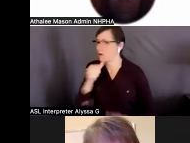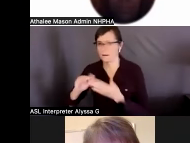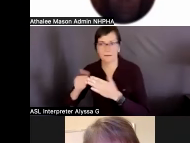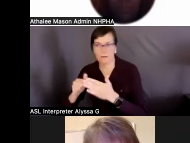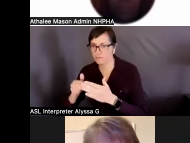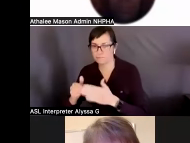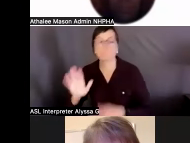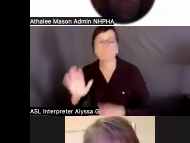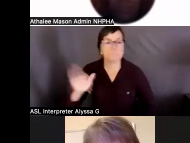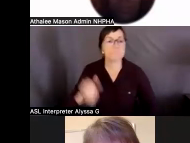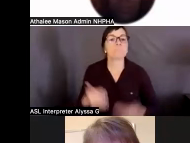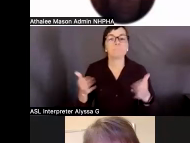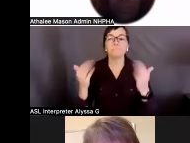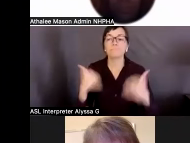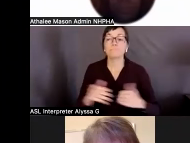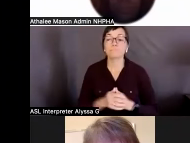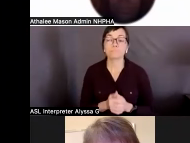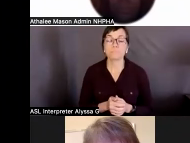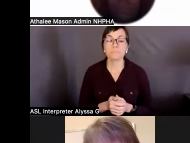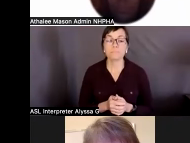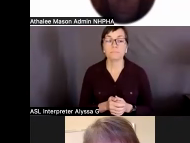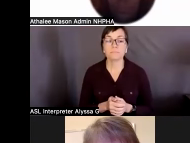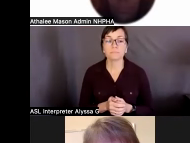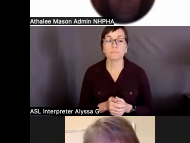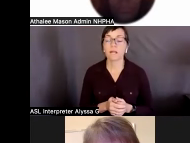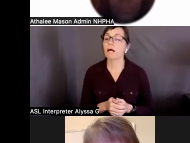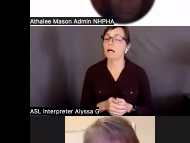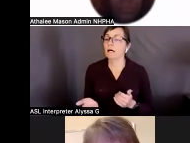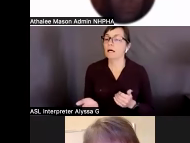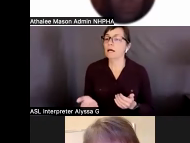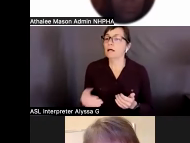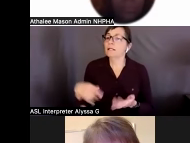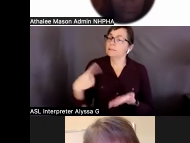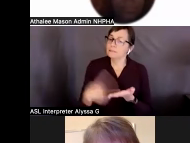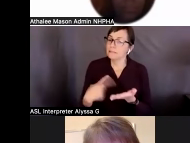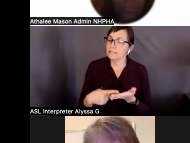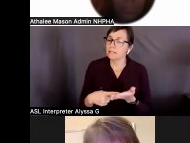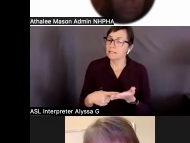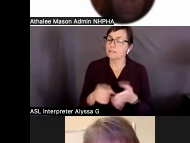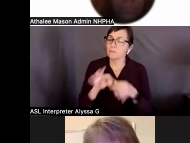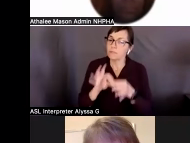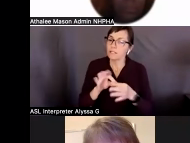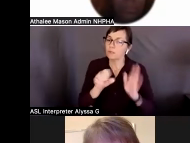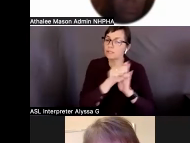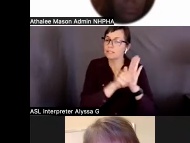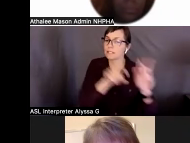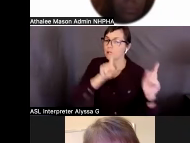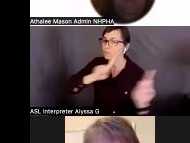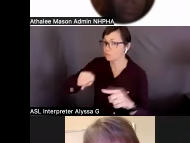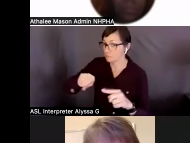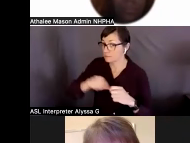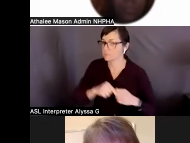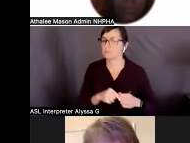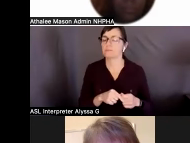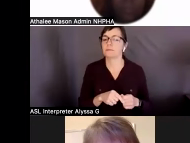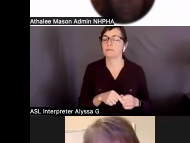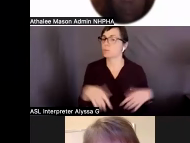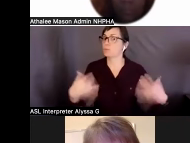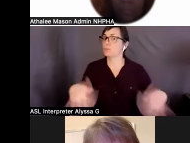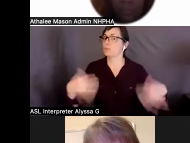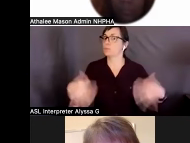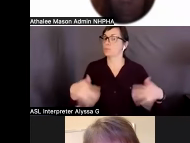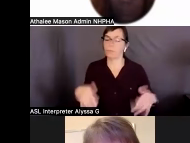So from here on out, again, we're going to be talking about a very narrow perspective of the state response. Obviously, the state response was large and engaged